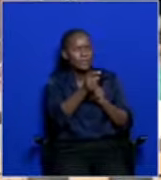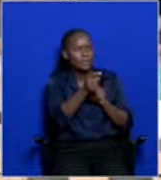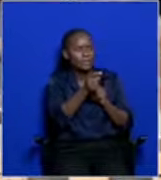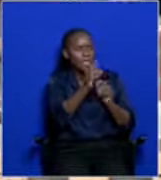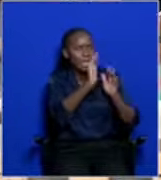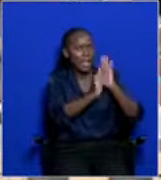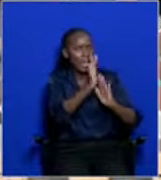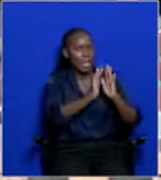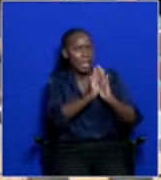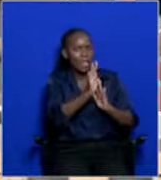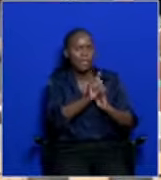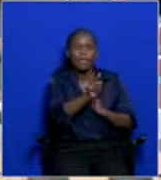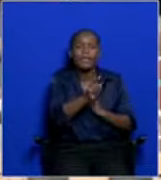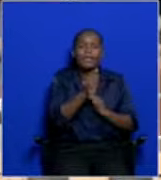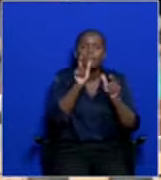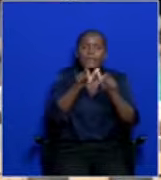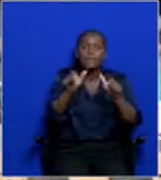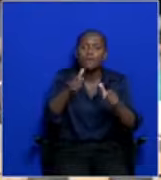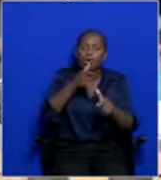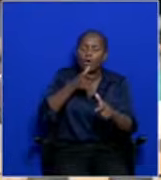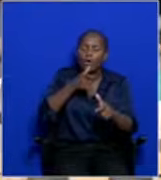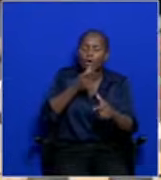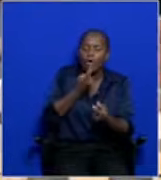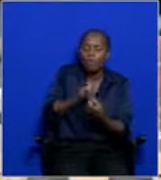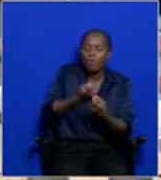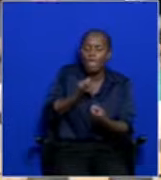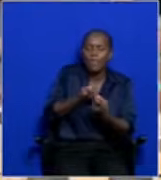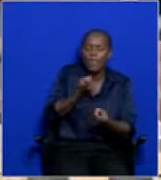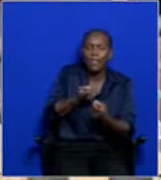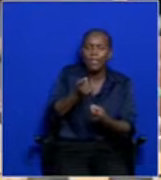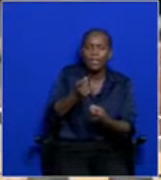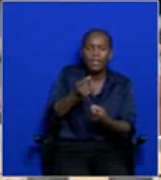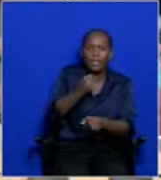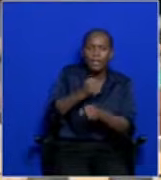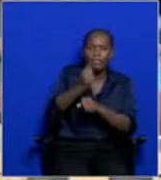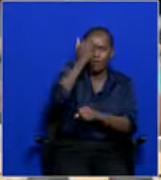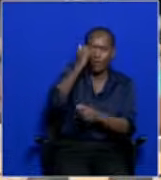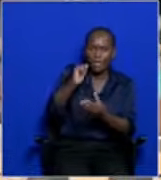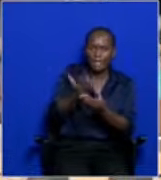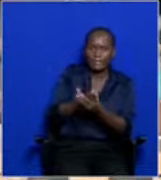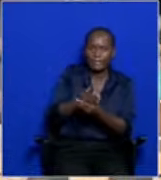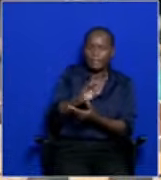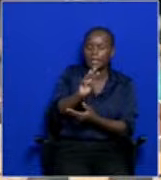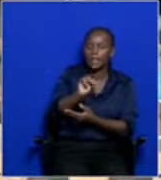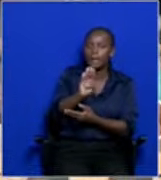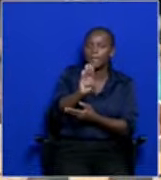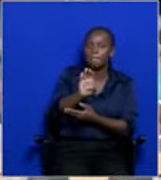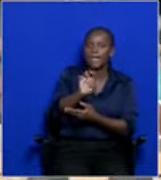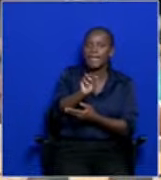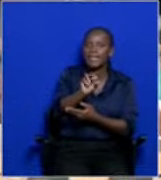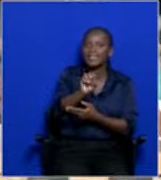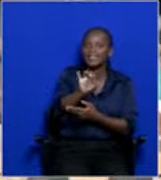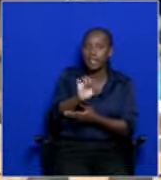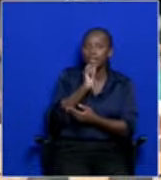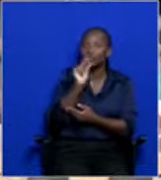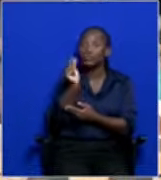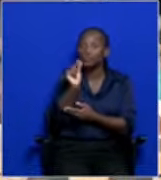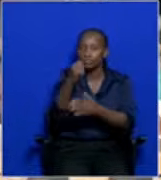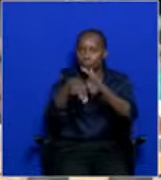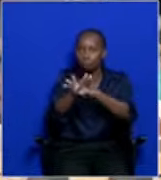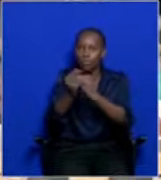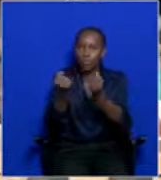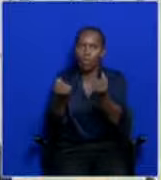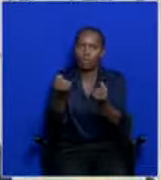to go to court, because, as explained, that it is matters that you keep and you